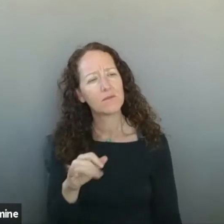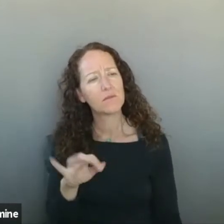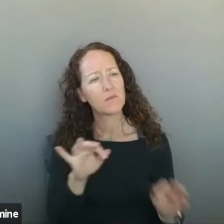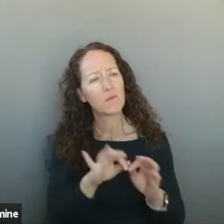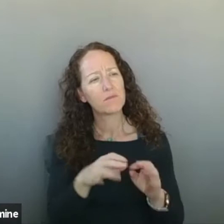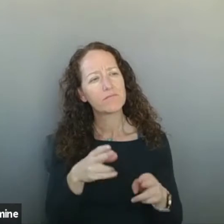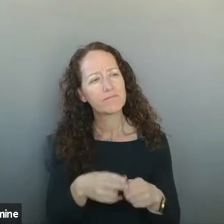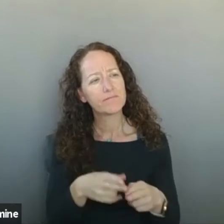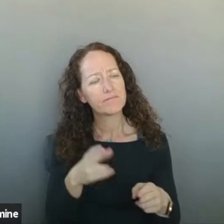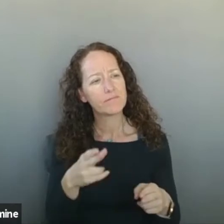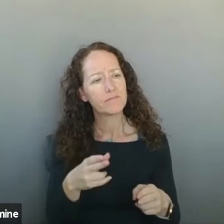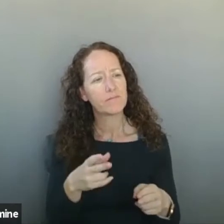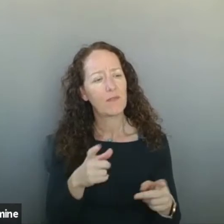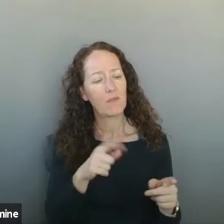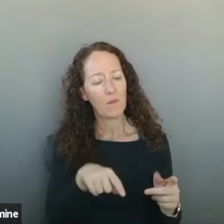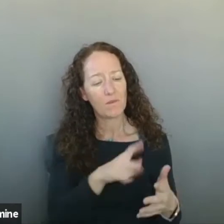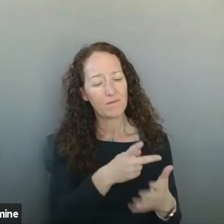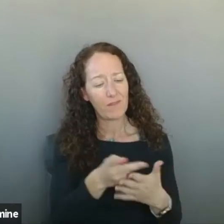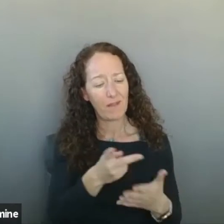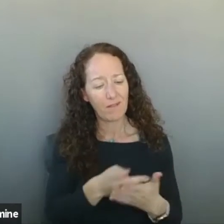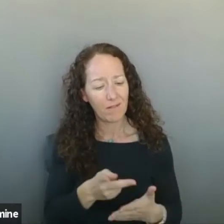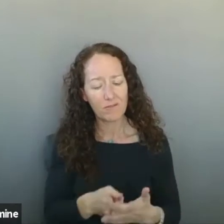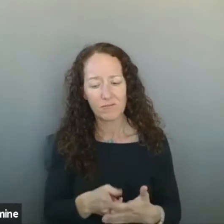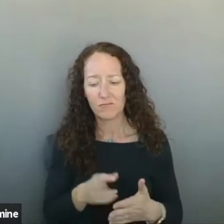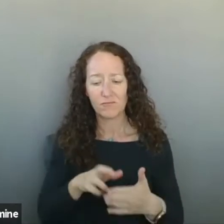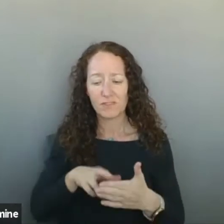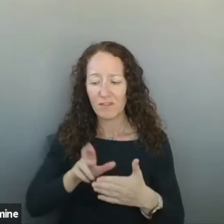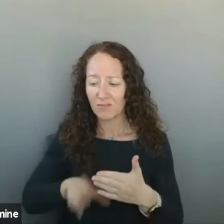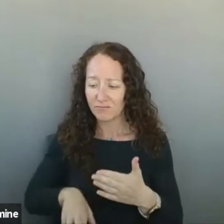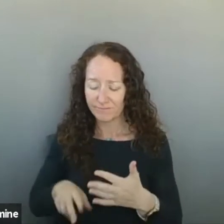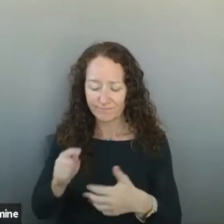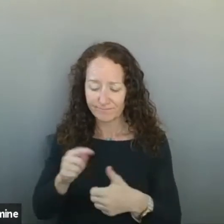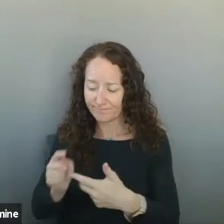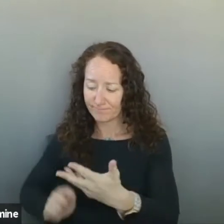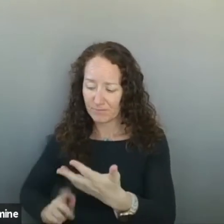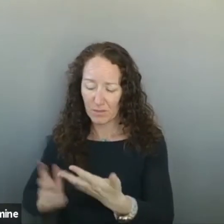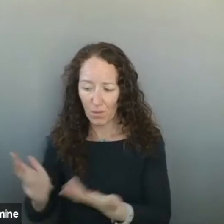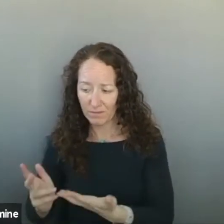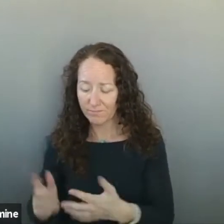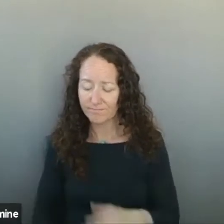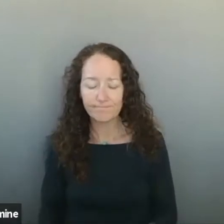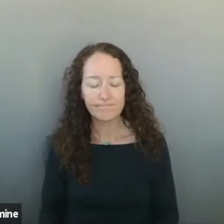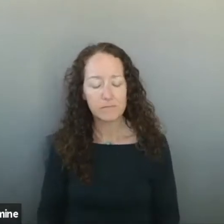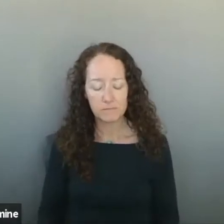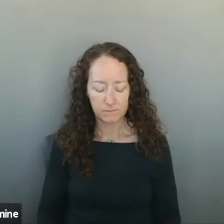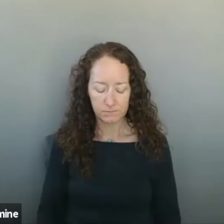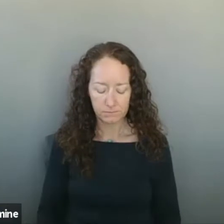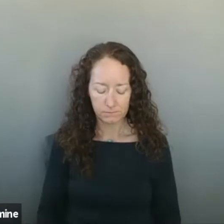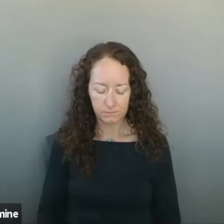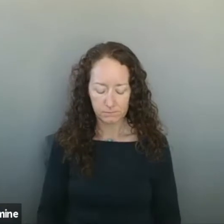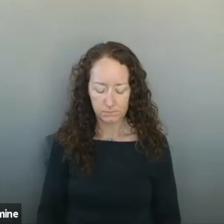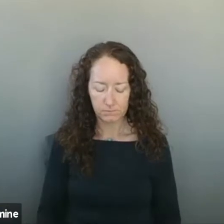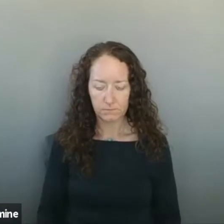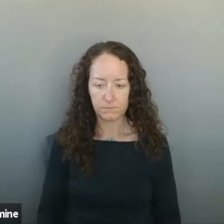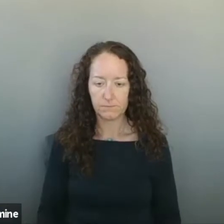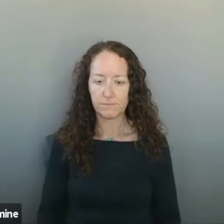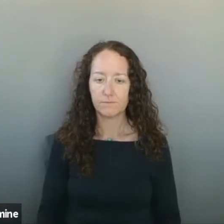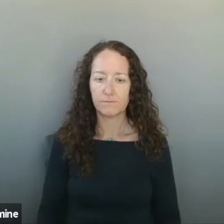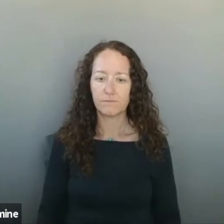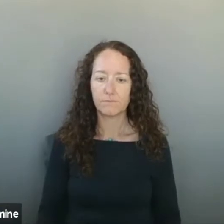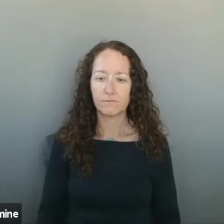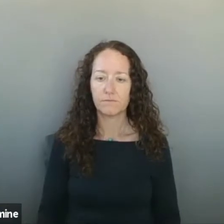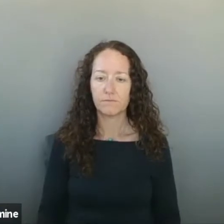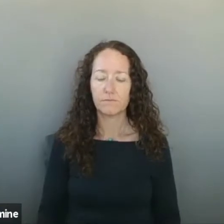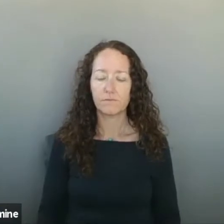consequences of these failures are. We can, I've heard you say before, even